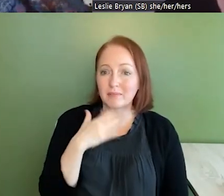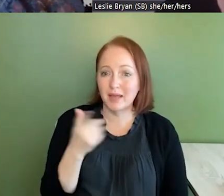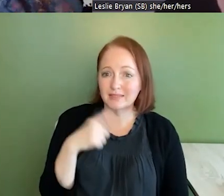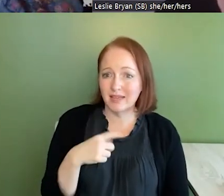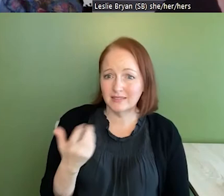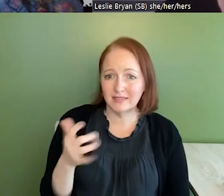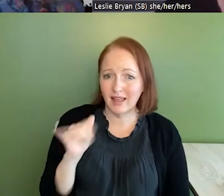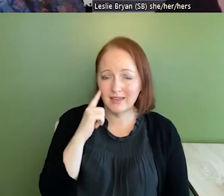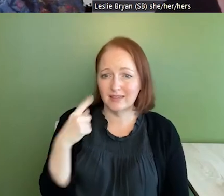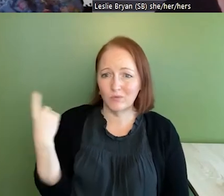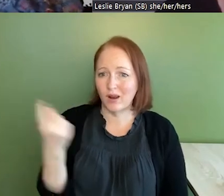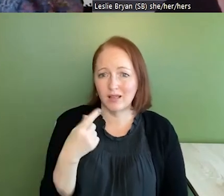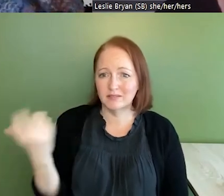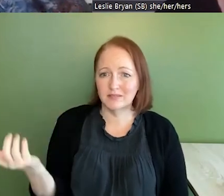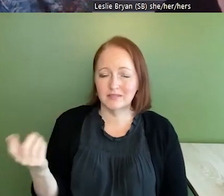like anybody else.